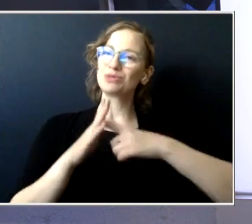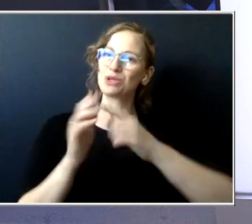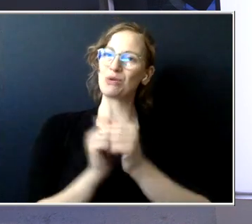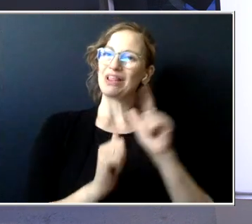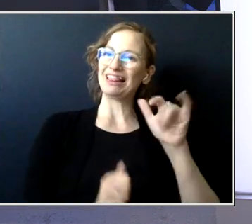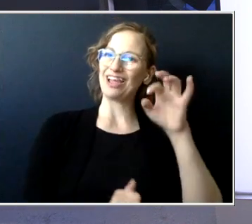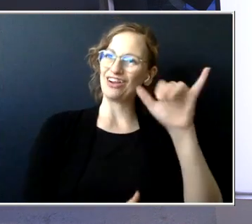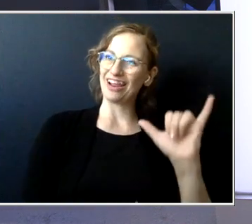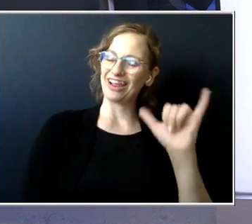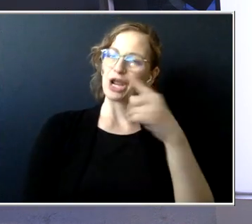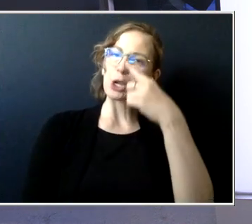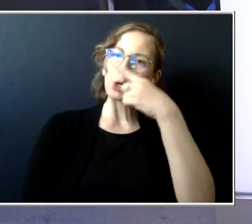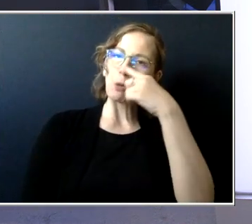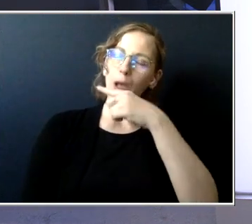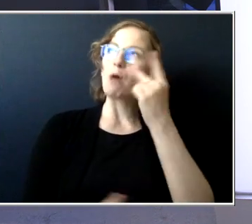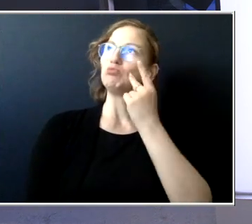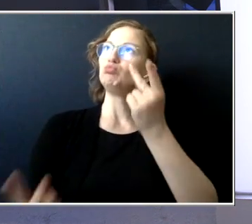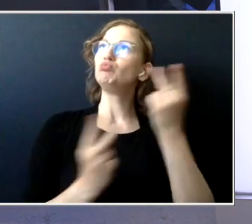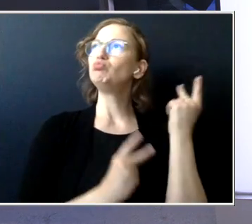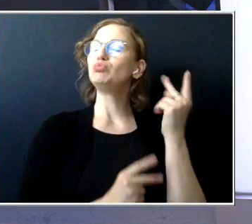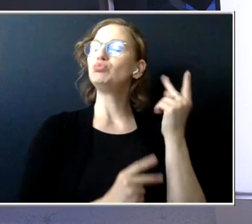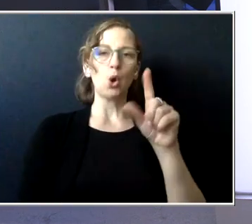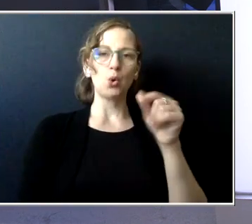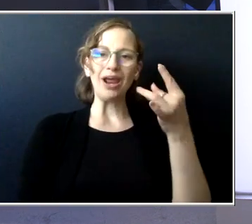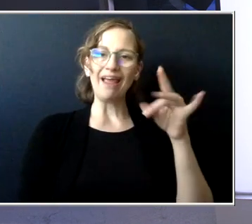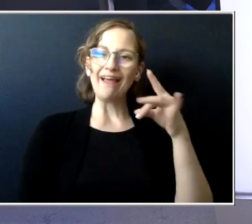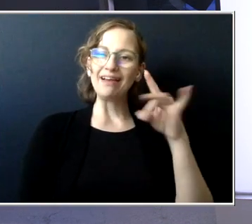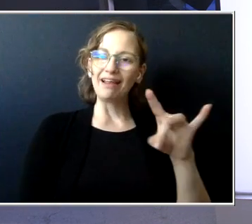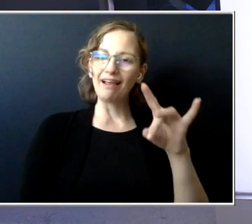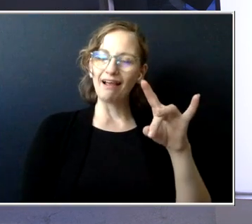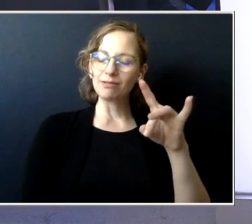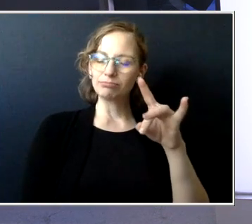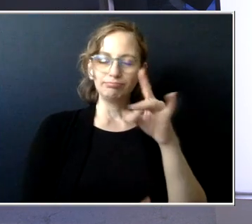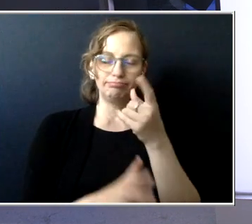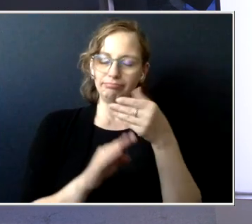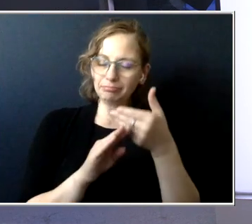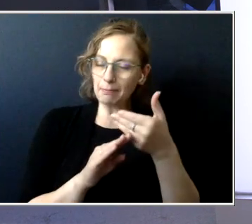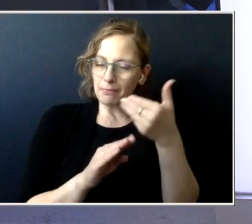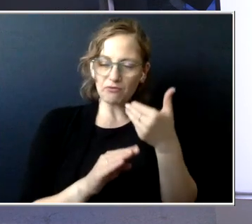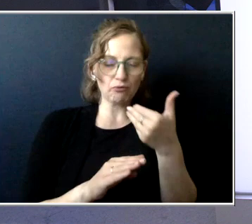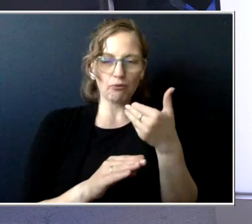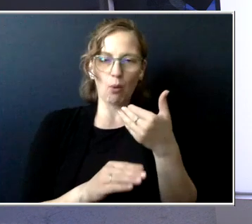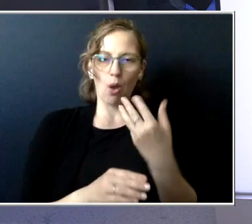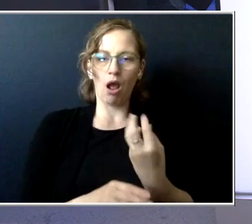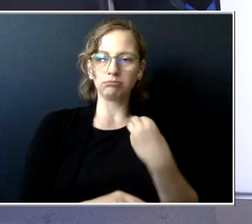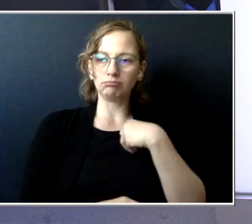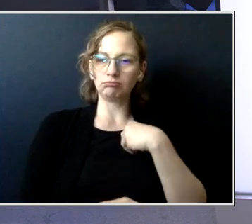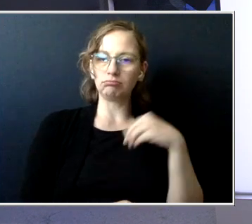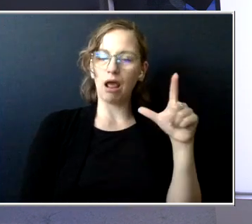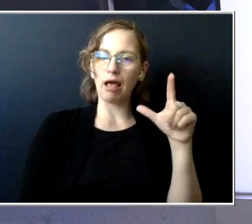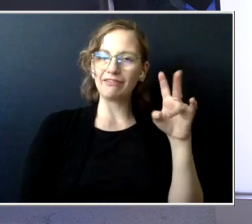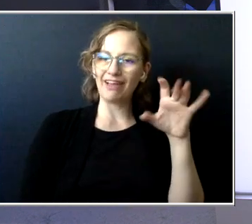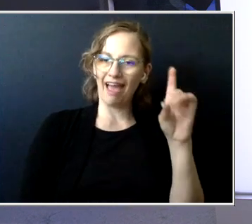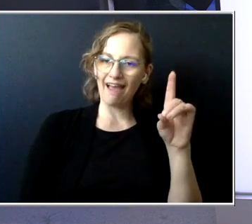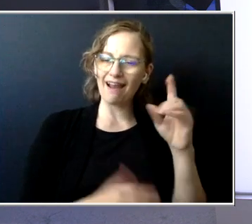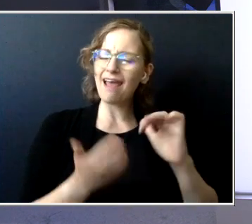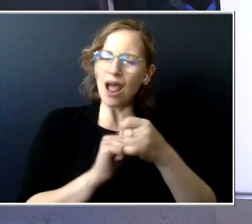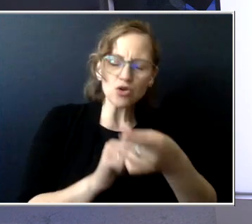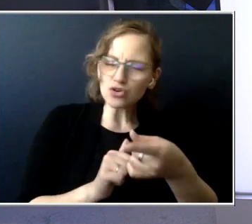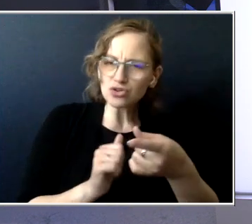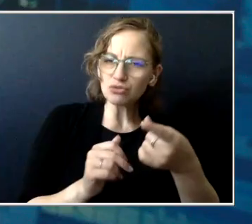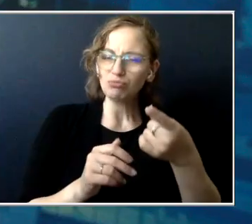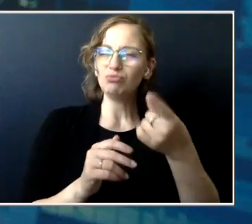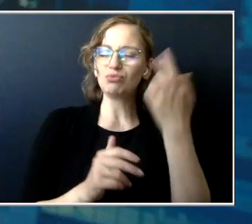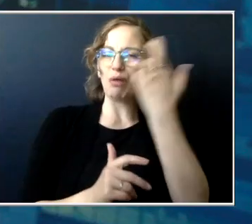back to 2018, right before you got your LVAD? How did you find out that you were in advanced heart failure?